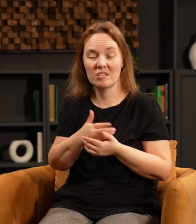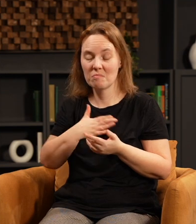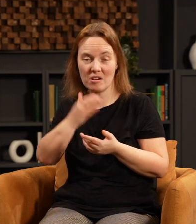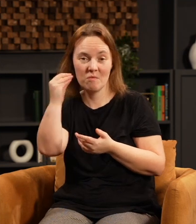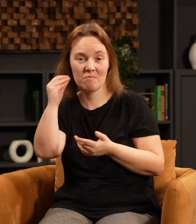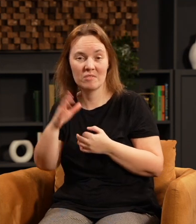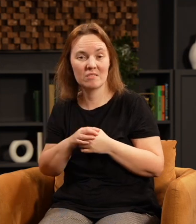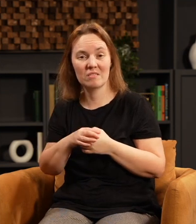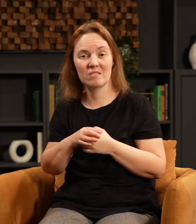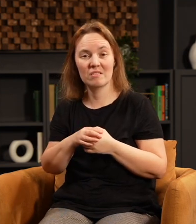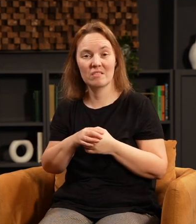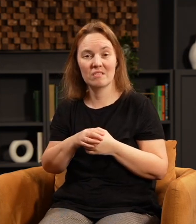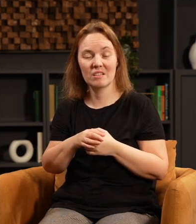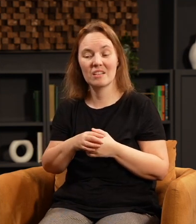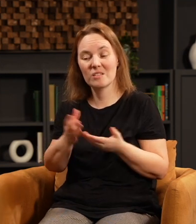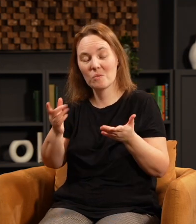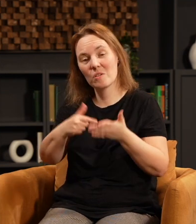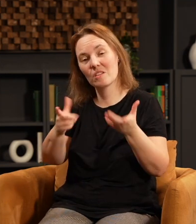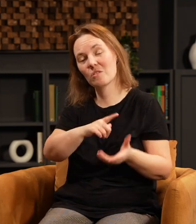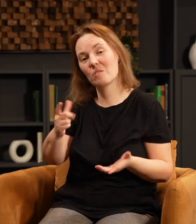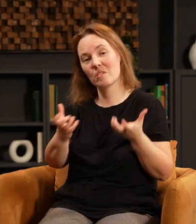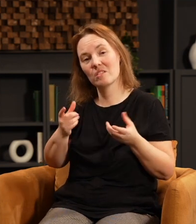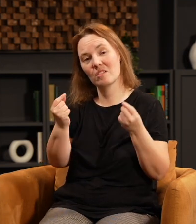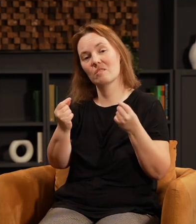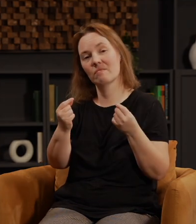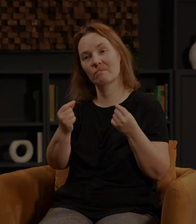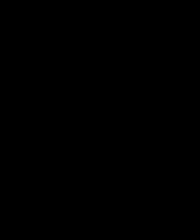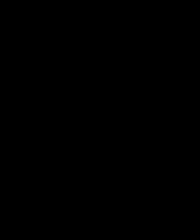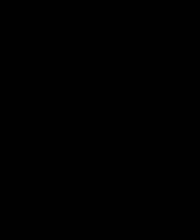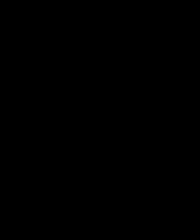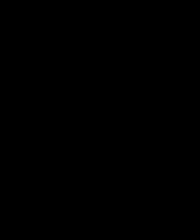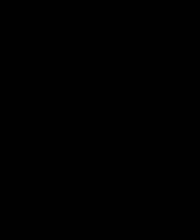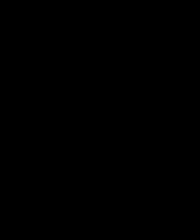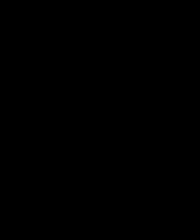friends, that's not been in our home. It's not been in our home. And that's what the Lord wants to do.